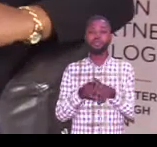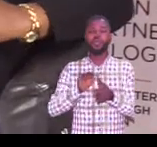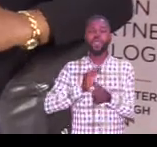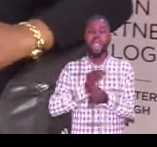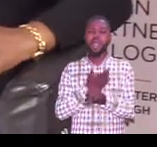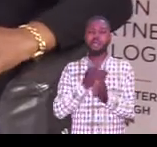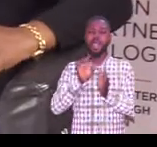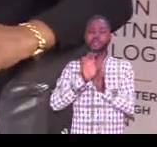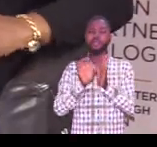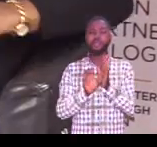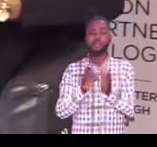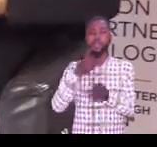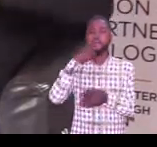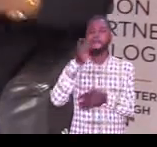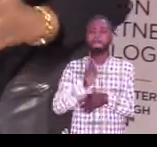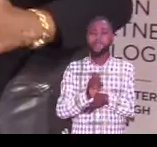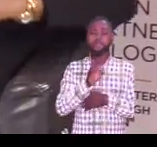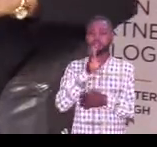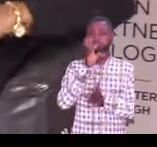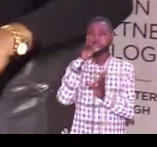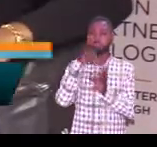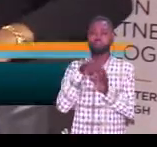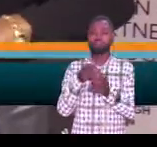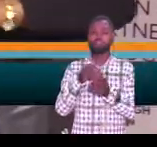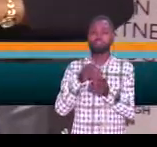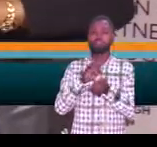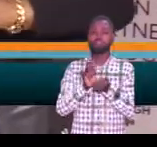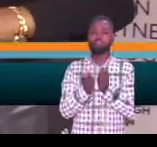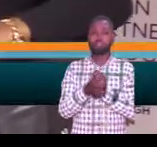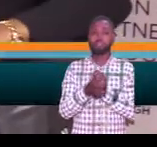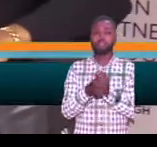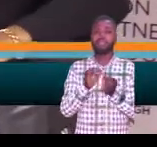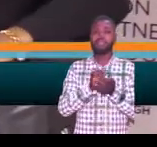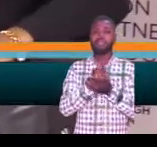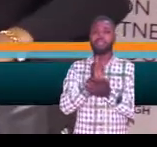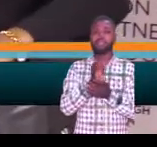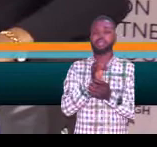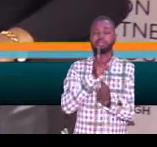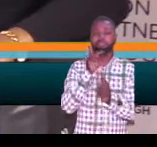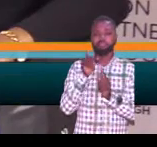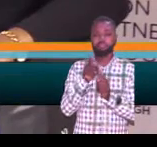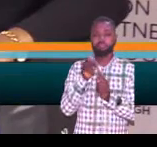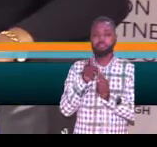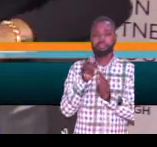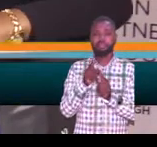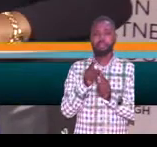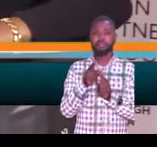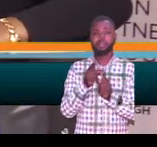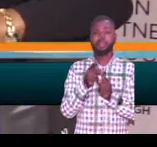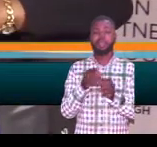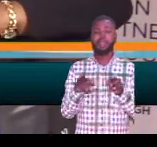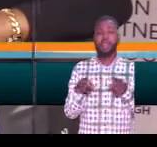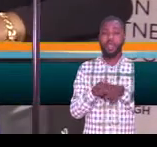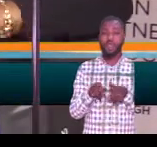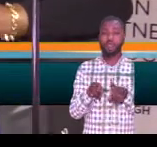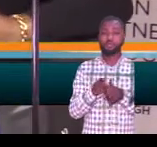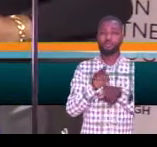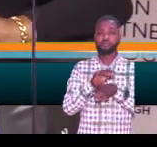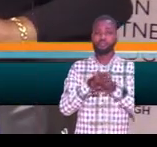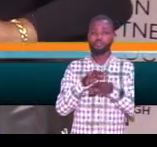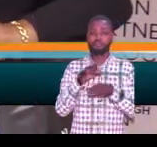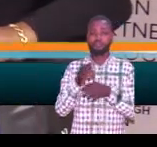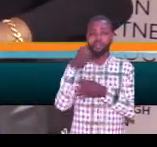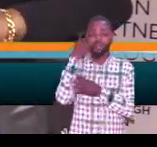our curriculum must reflect that particular pillar, and so that has also